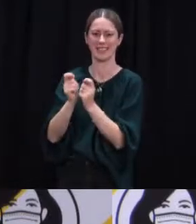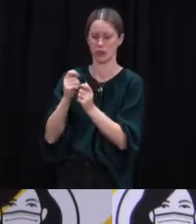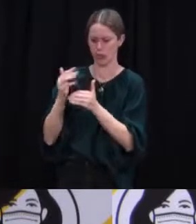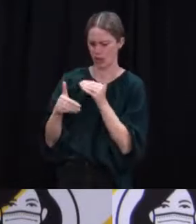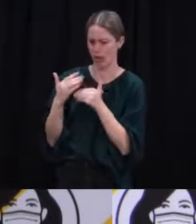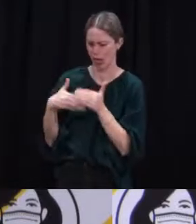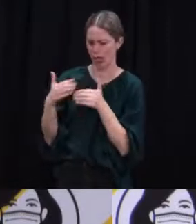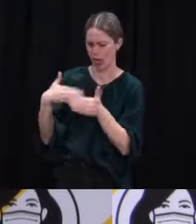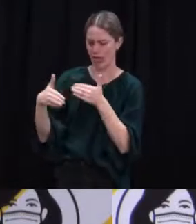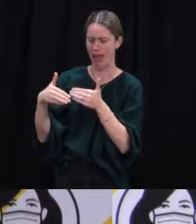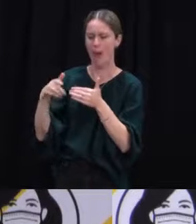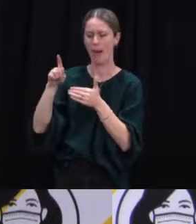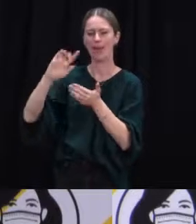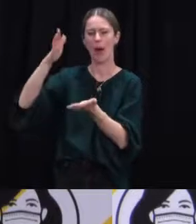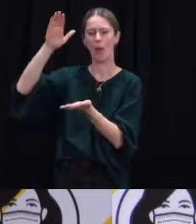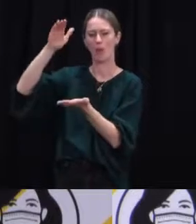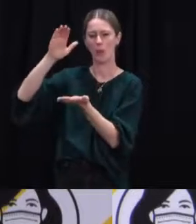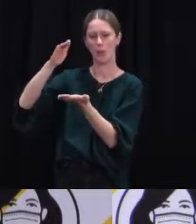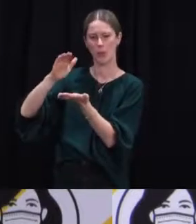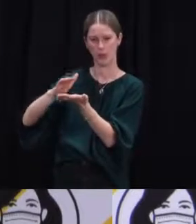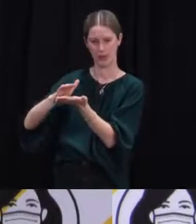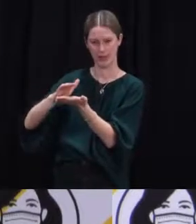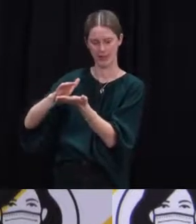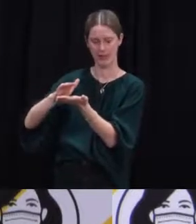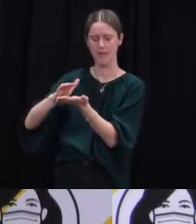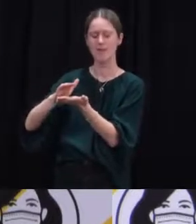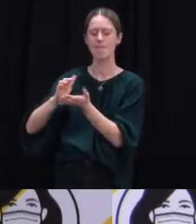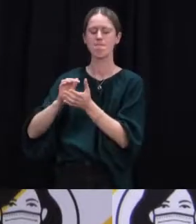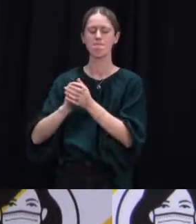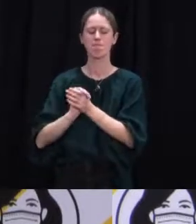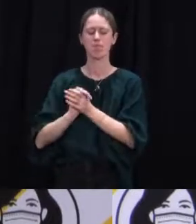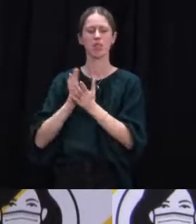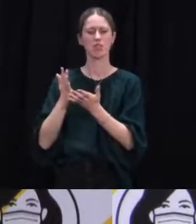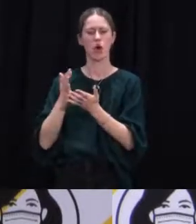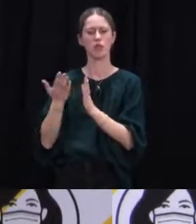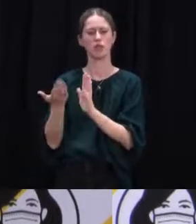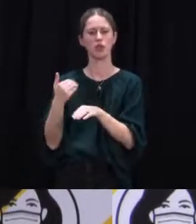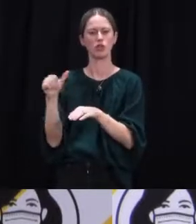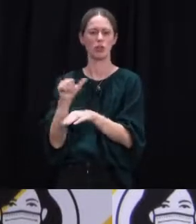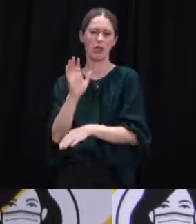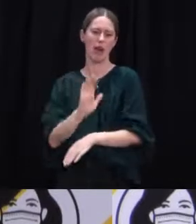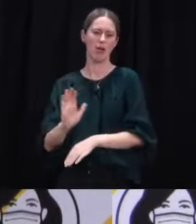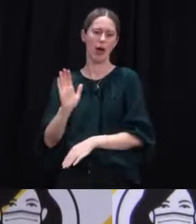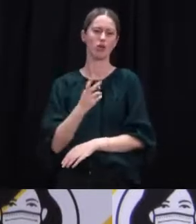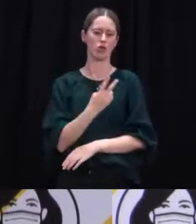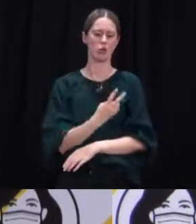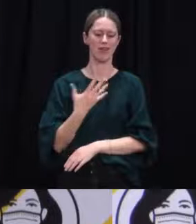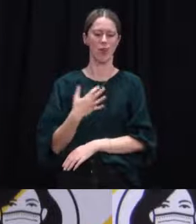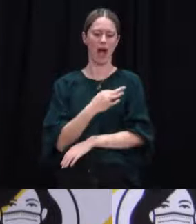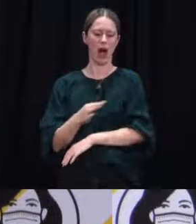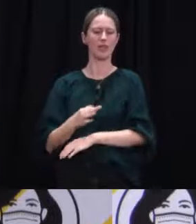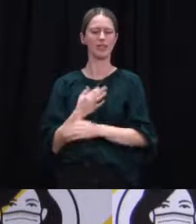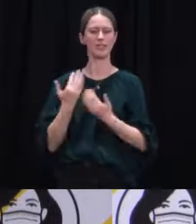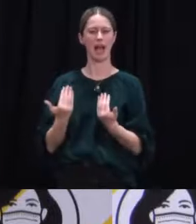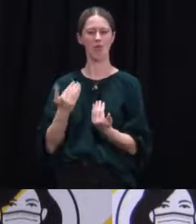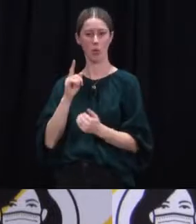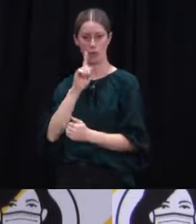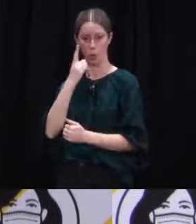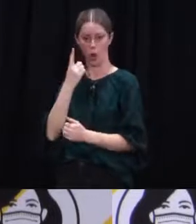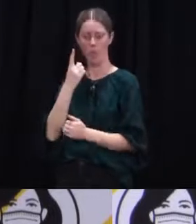through a backlog in the context of a massive surge in the number of tests. That has been cleared, more or less